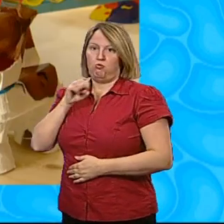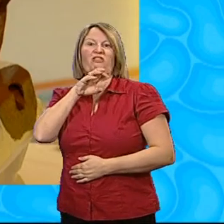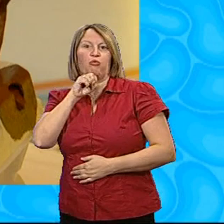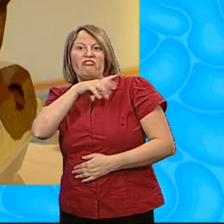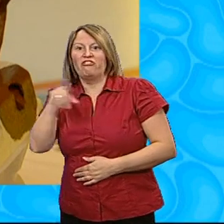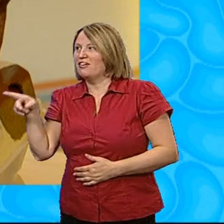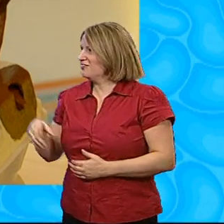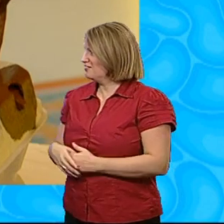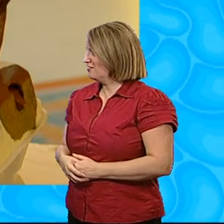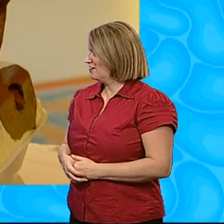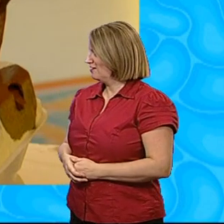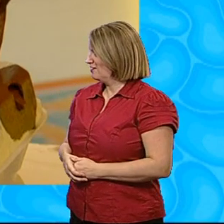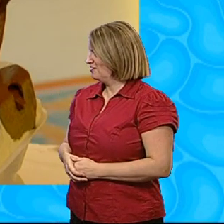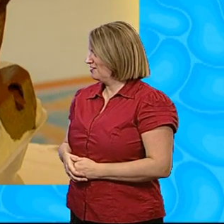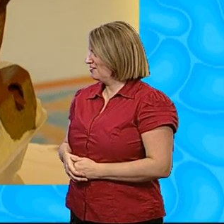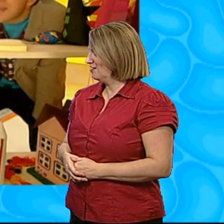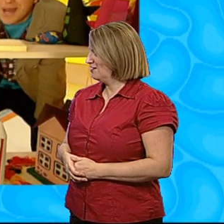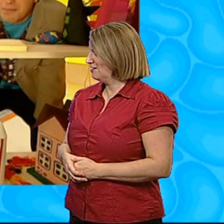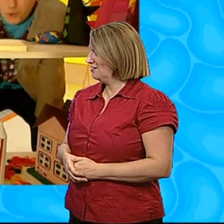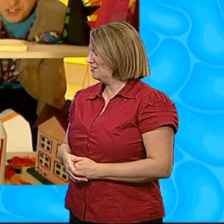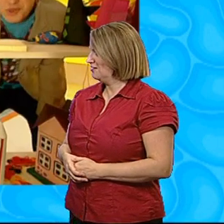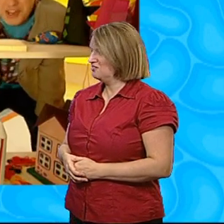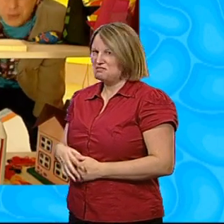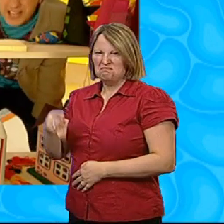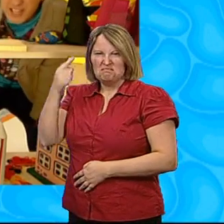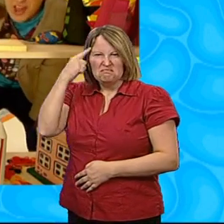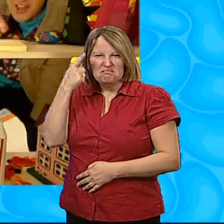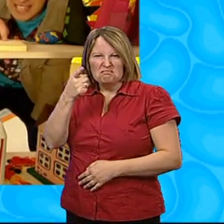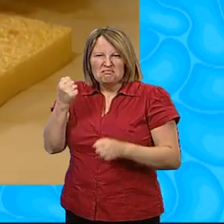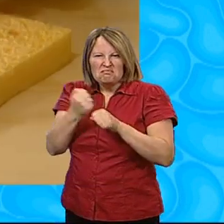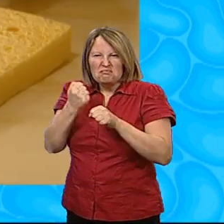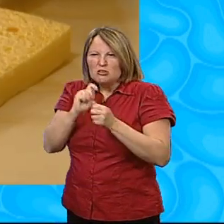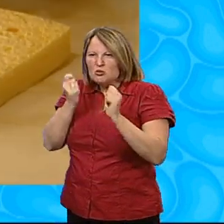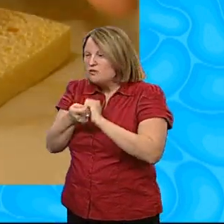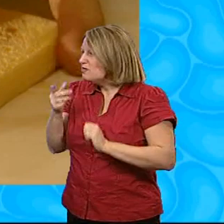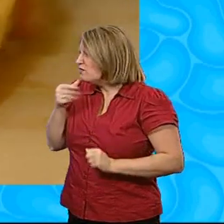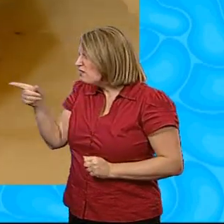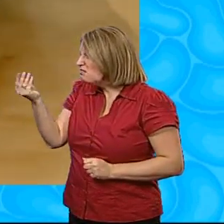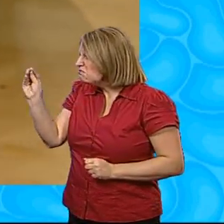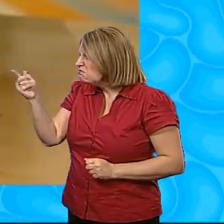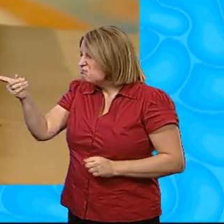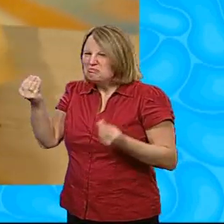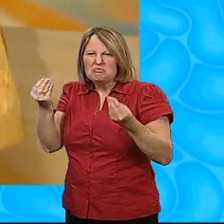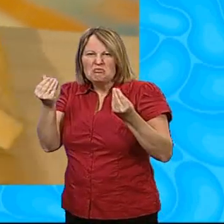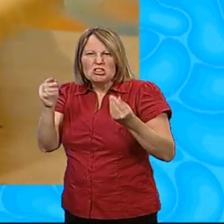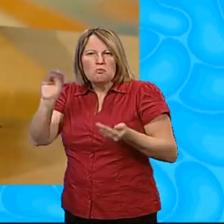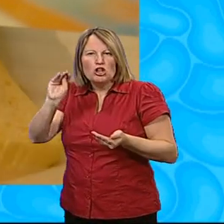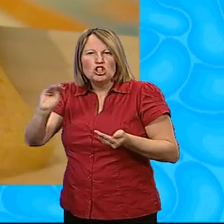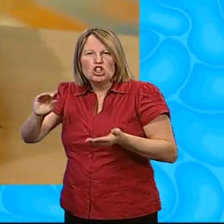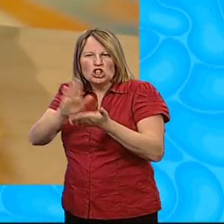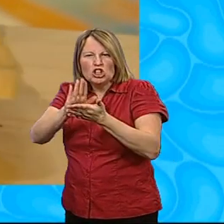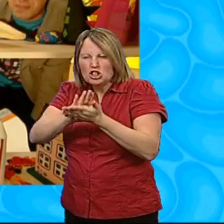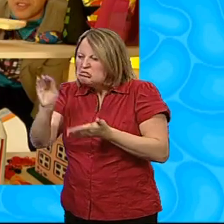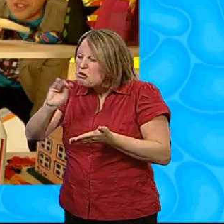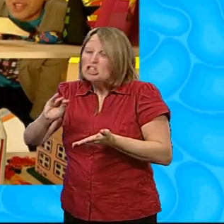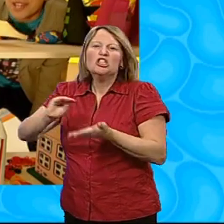Ruff, ruff, ruff. But what do you think we could turn this into? A useful but quite boring looking